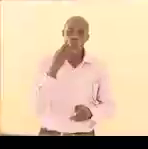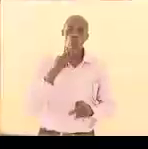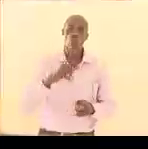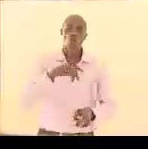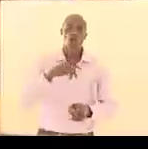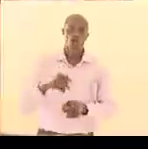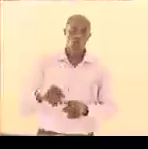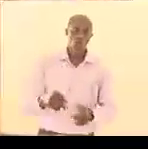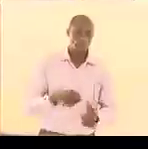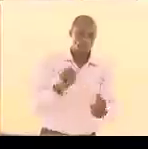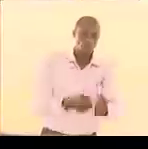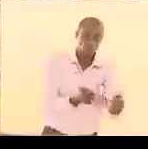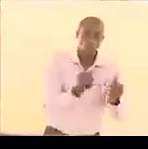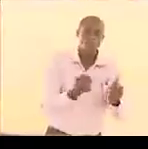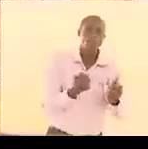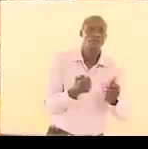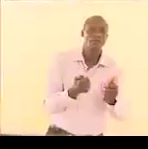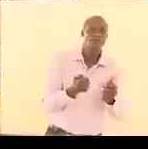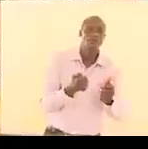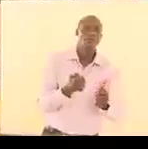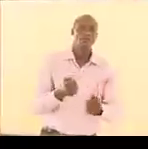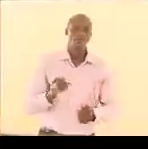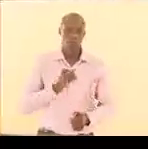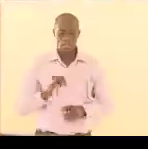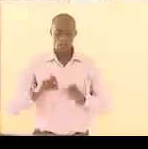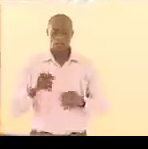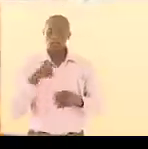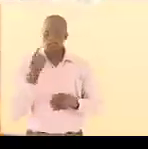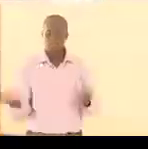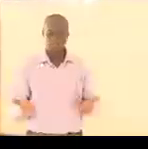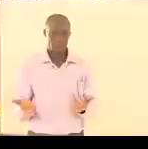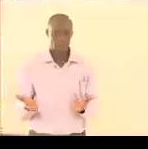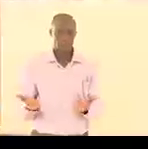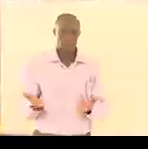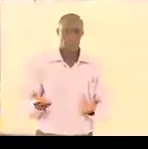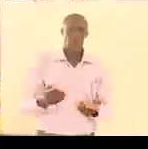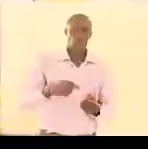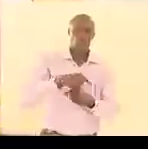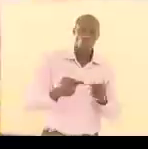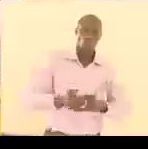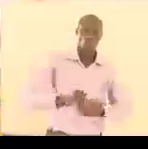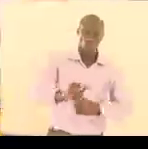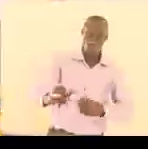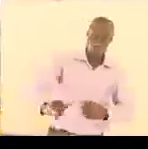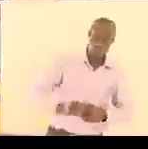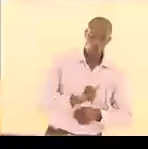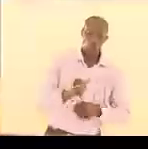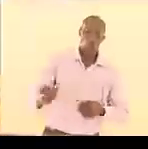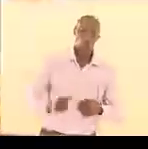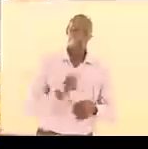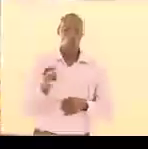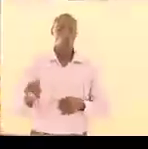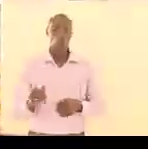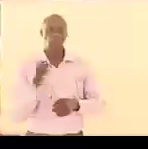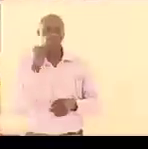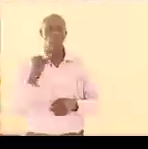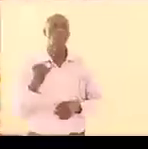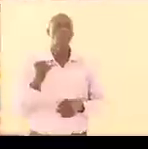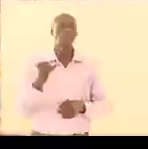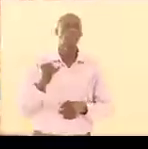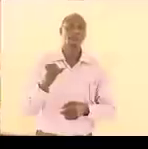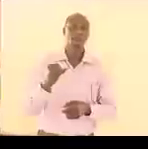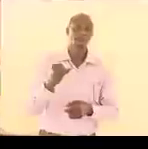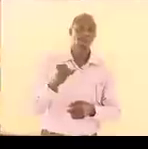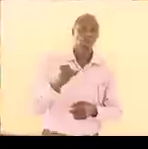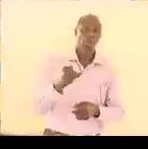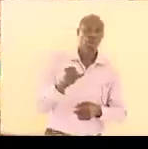who are going helter-skelter. I do say here that one of the common denominators in this country is